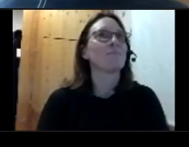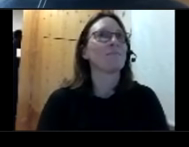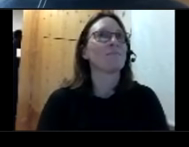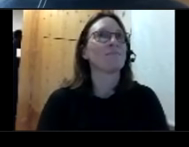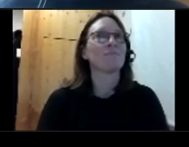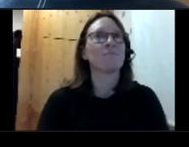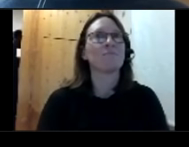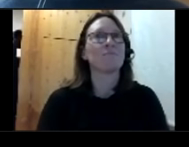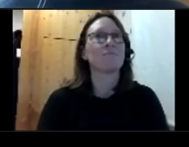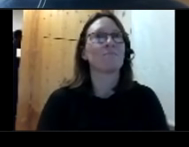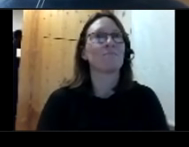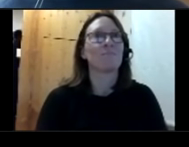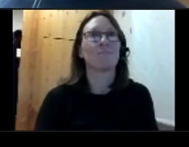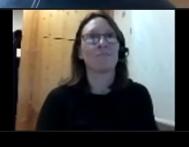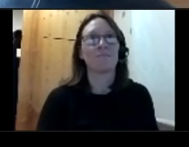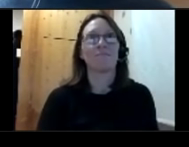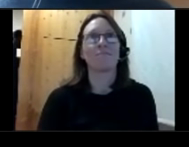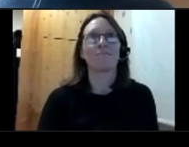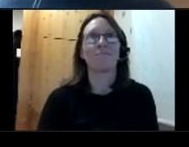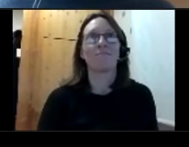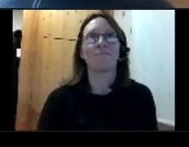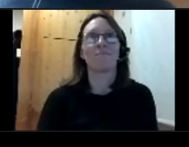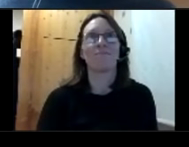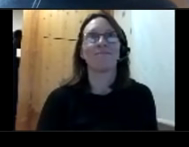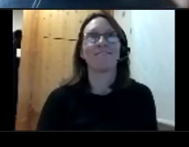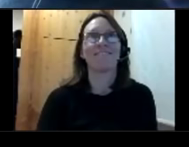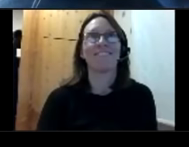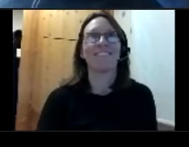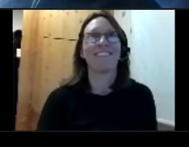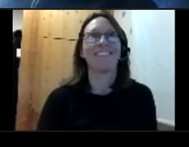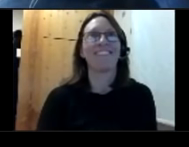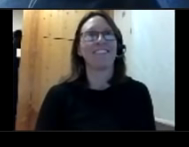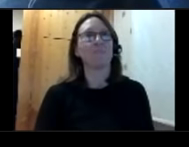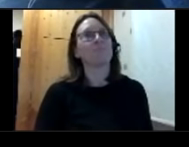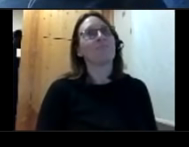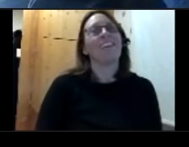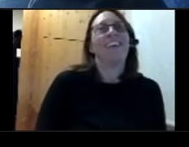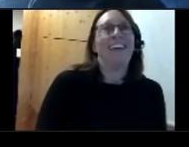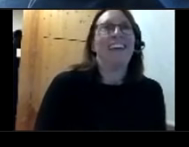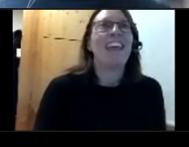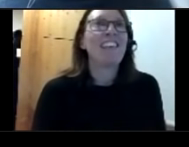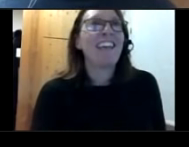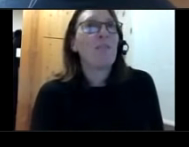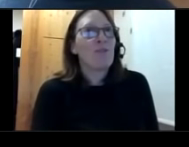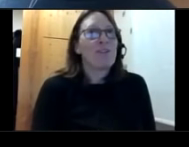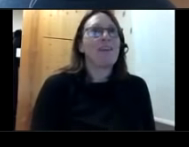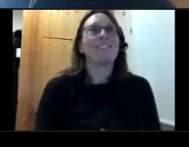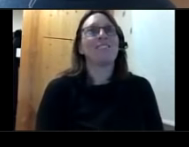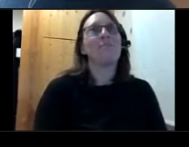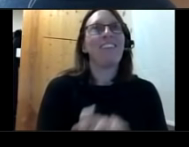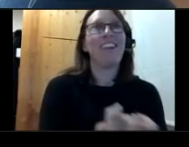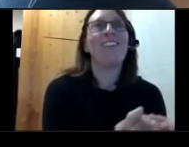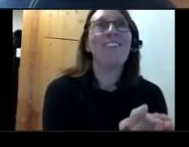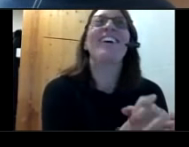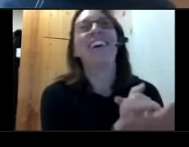So we're going to go over to you, Abby, and you're going to tell us a lot more about the actual legislation, who it applies to, what it's got in it. Yes, I get the boring bit to